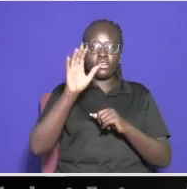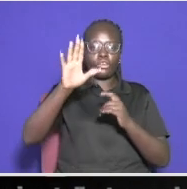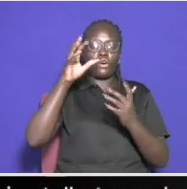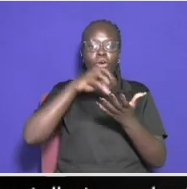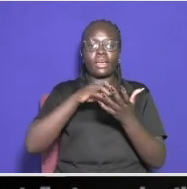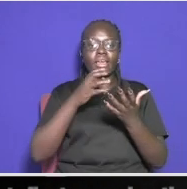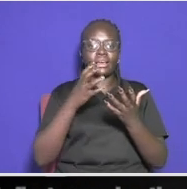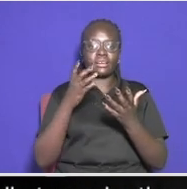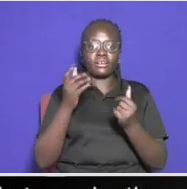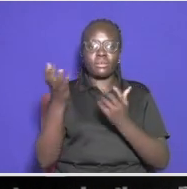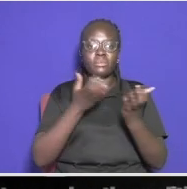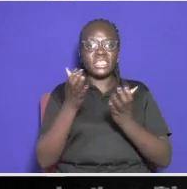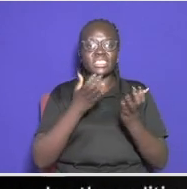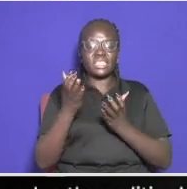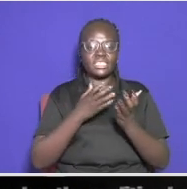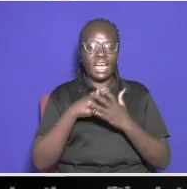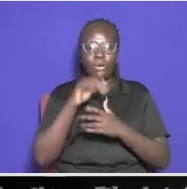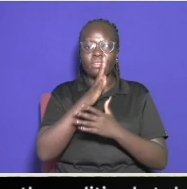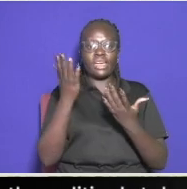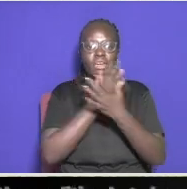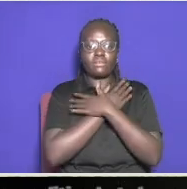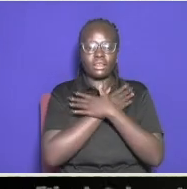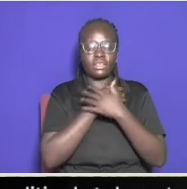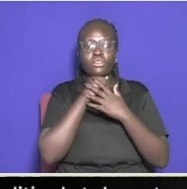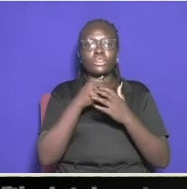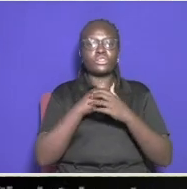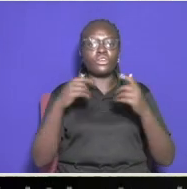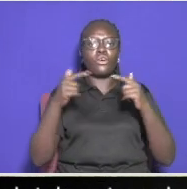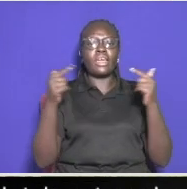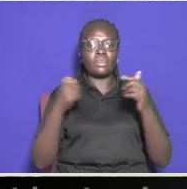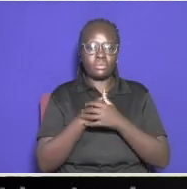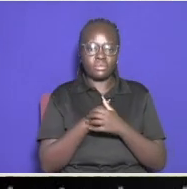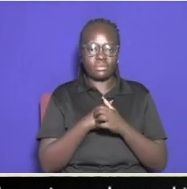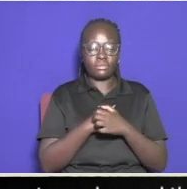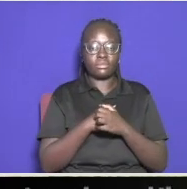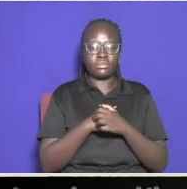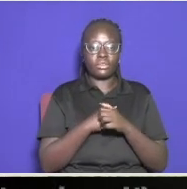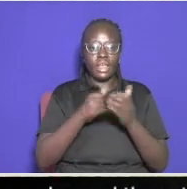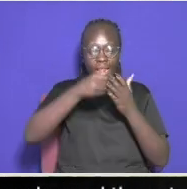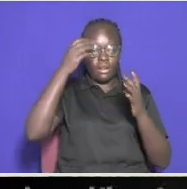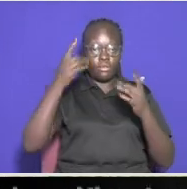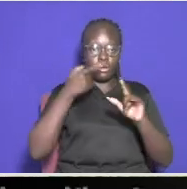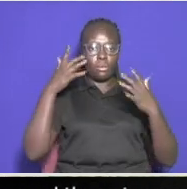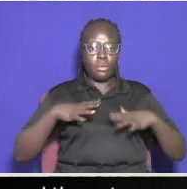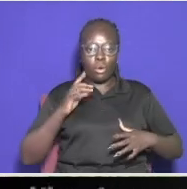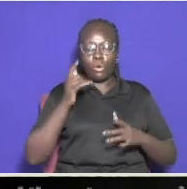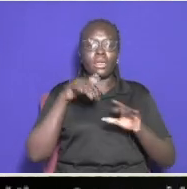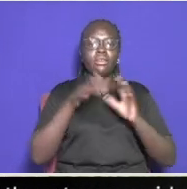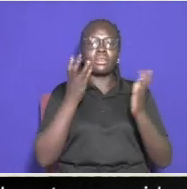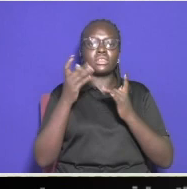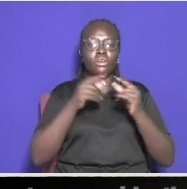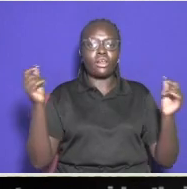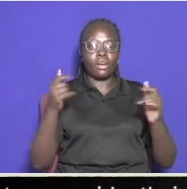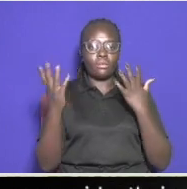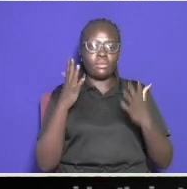friends. Your fellow bakers are not your enemies. And even learning for the people who've been in the industry for long, the people who, as guys, are talking about